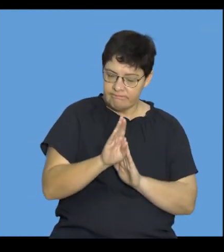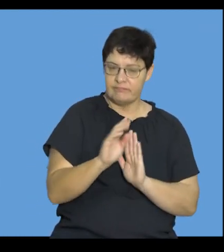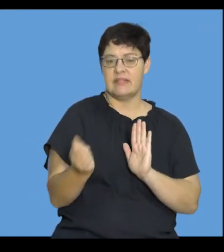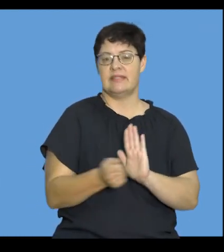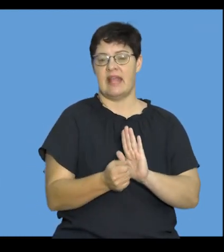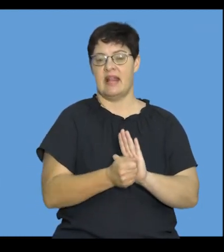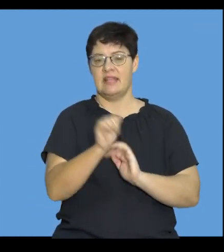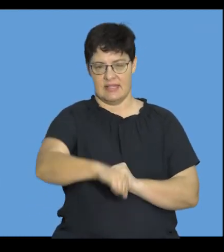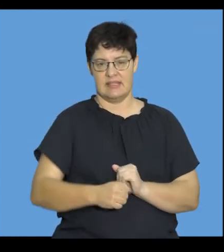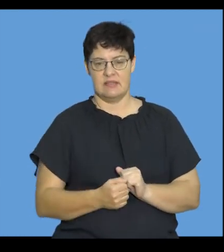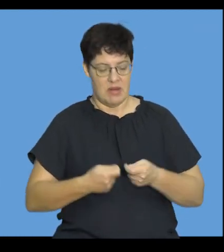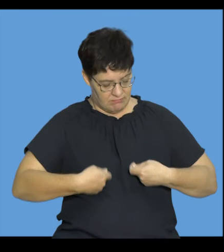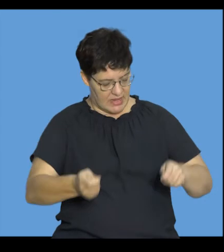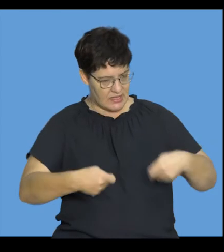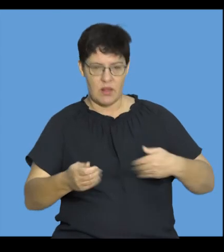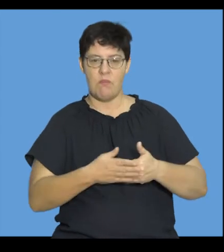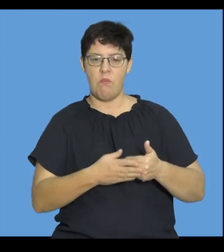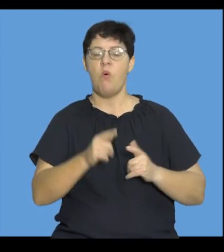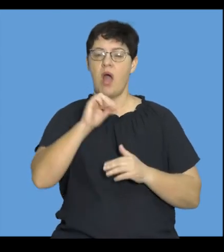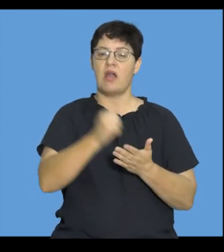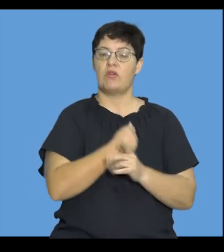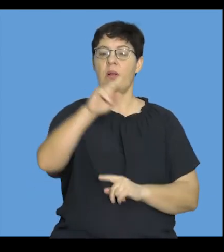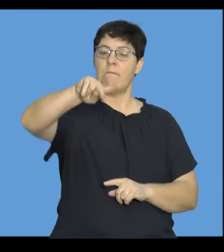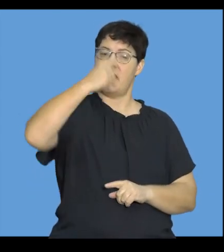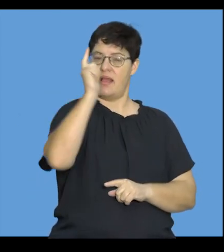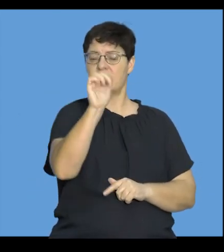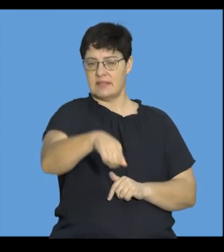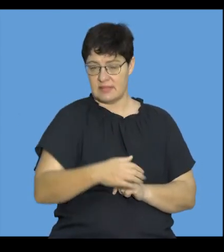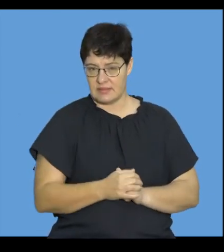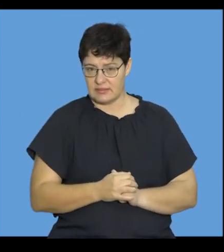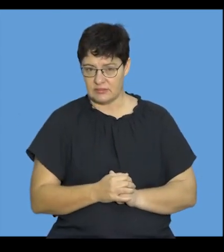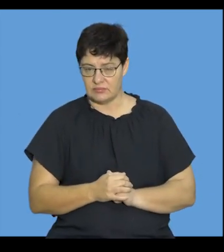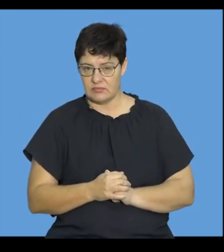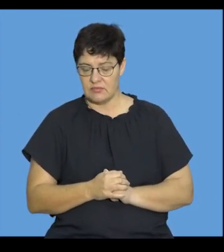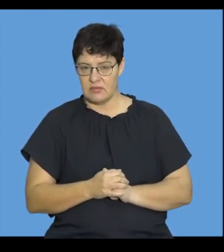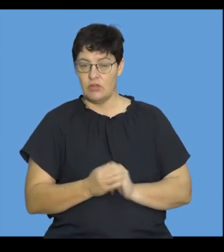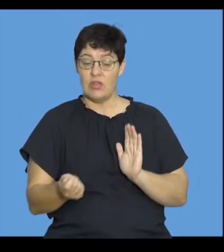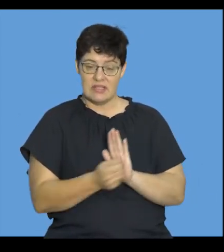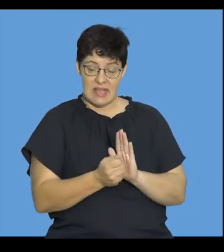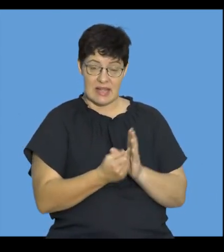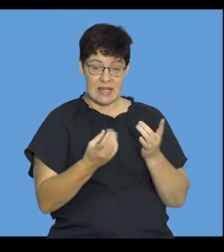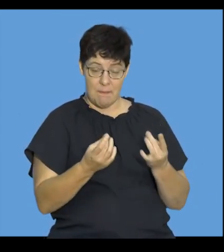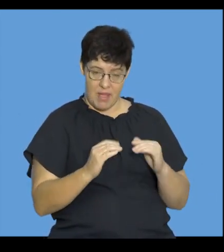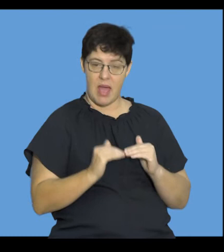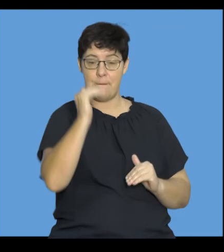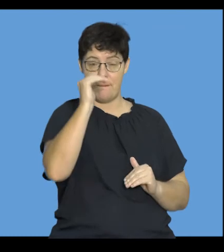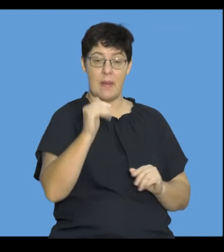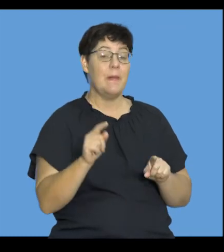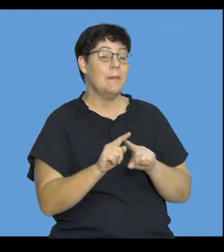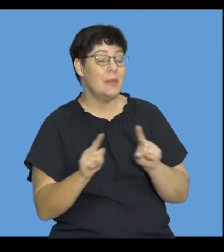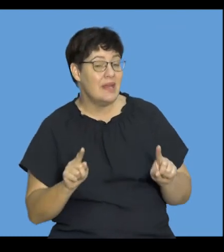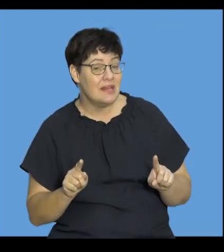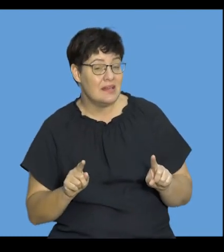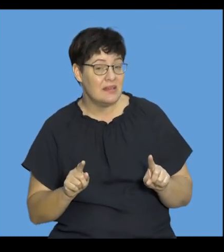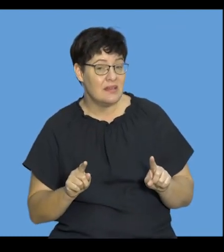increase your sales. Obviously, because you're selling on credit, your sales figures will increase, but at the